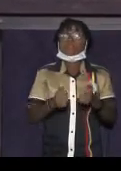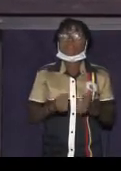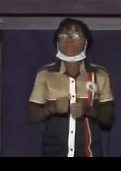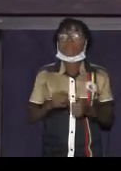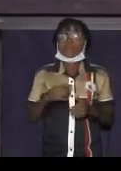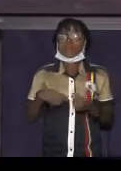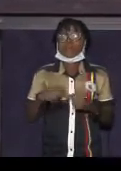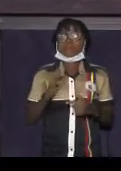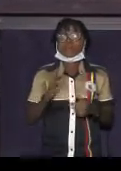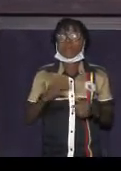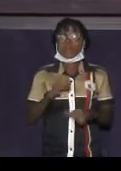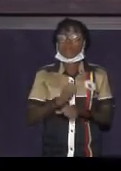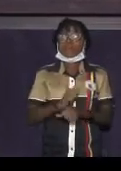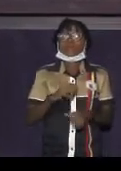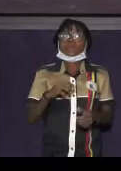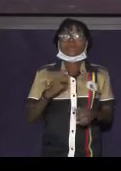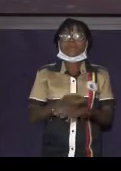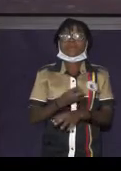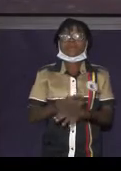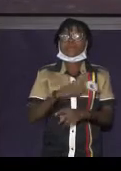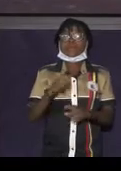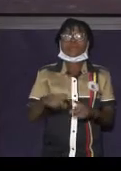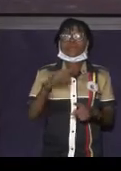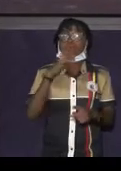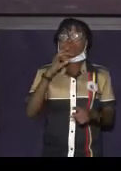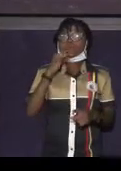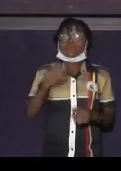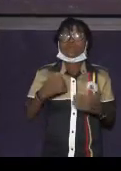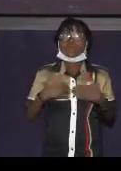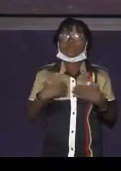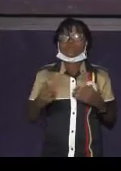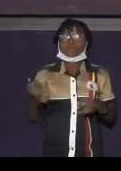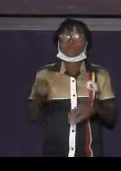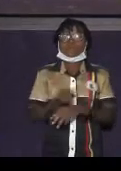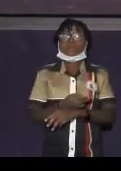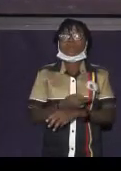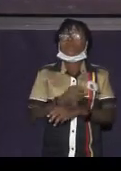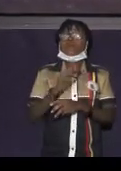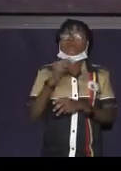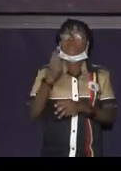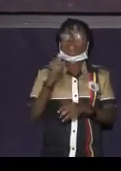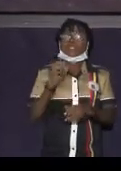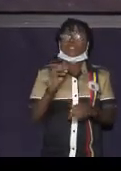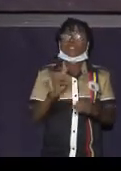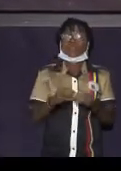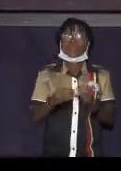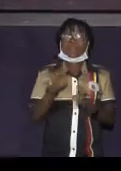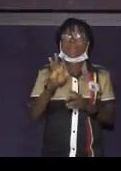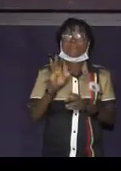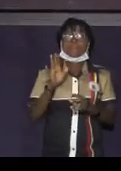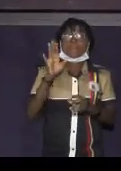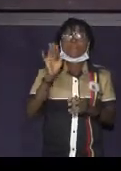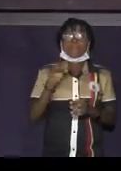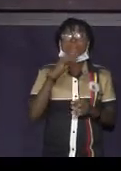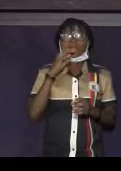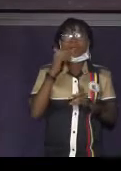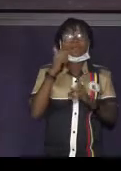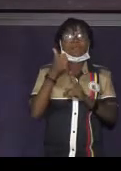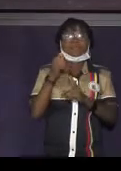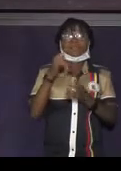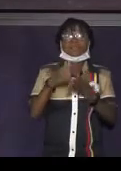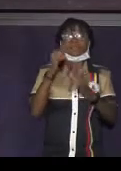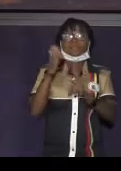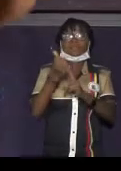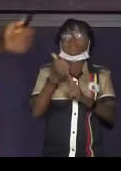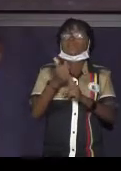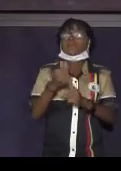far. When we have to multiply a number by itself several times, we will have to count the number of times and put